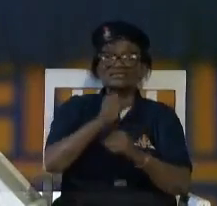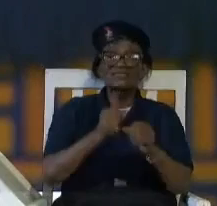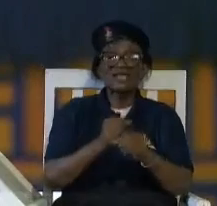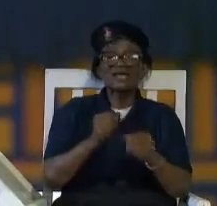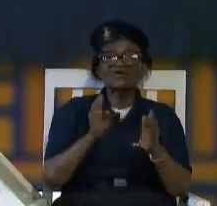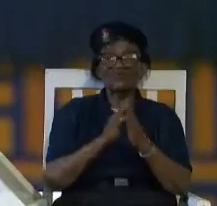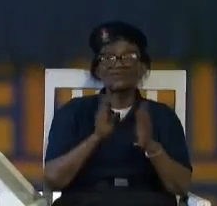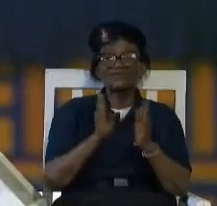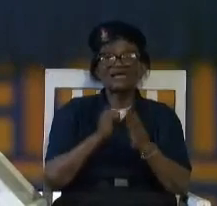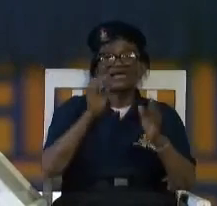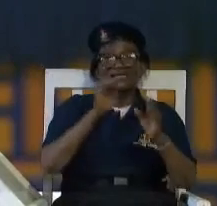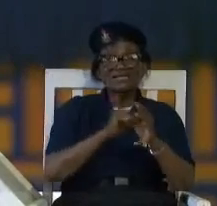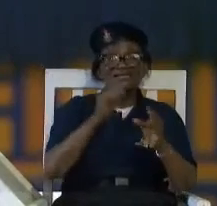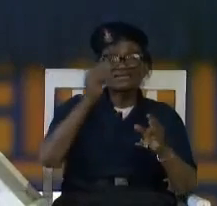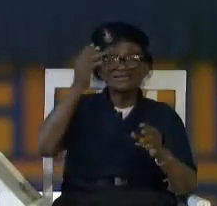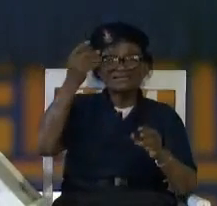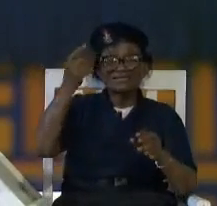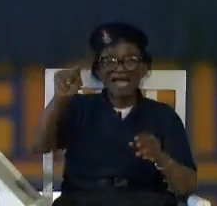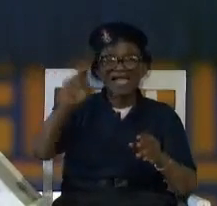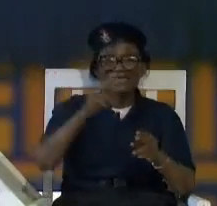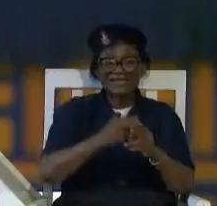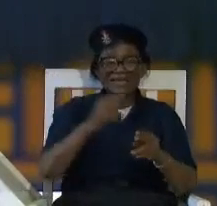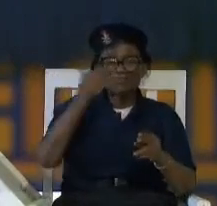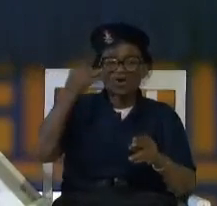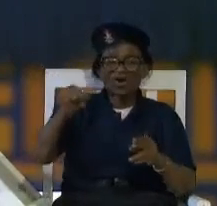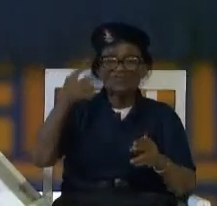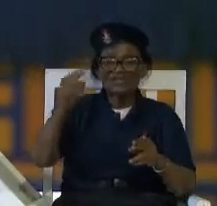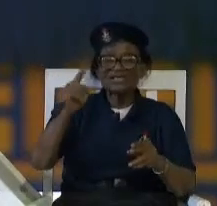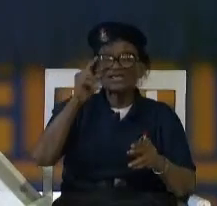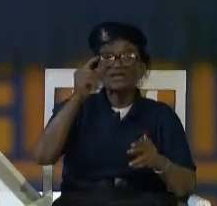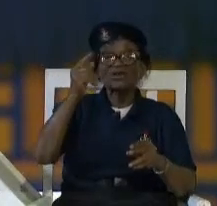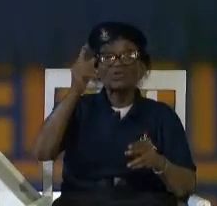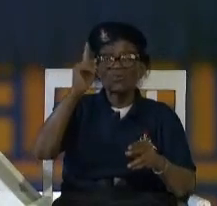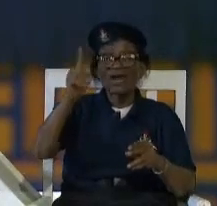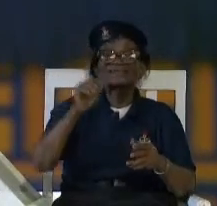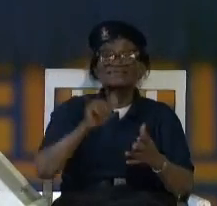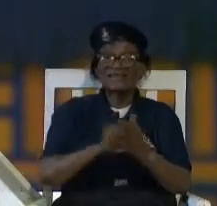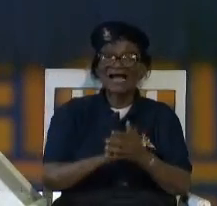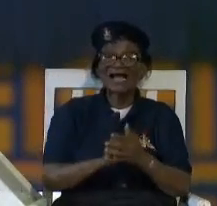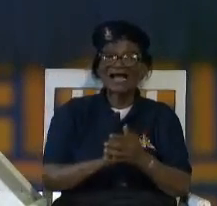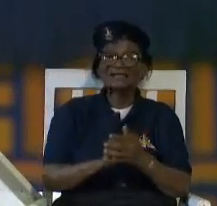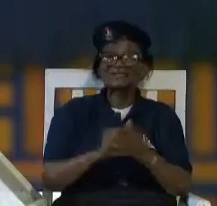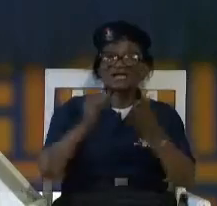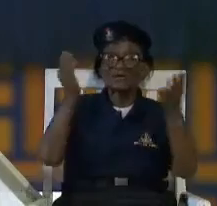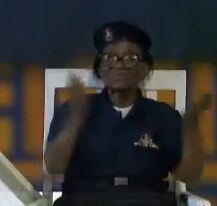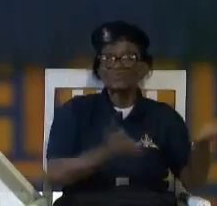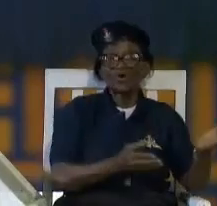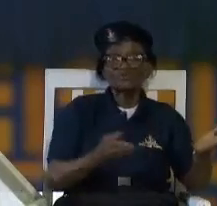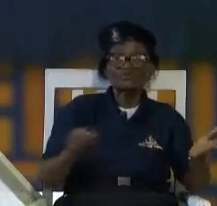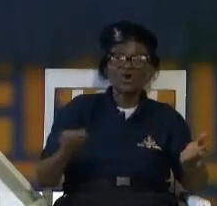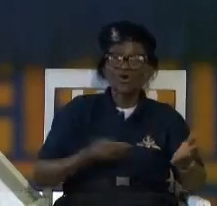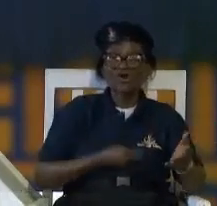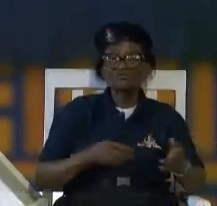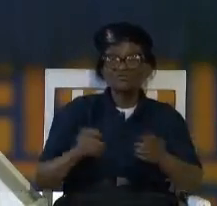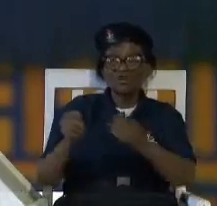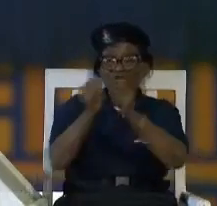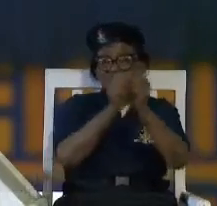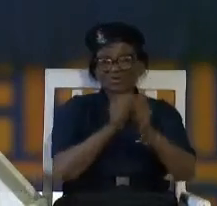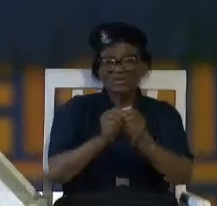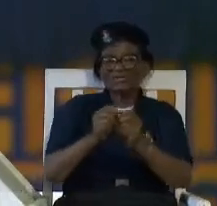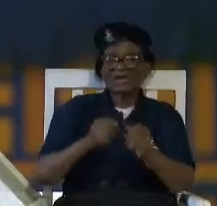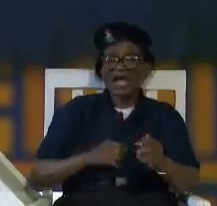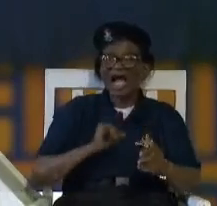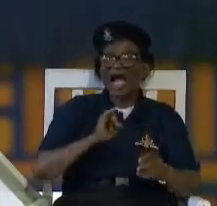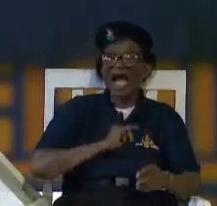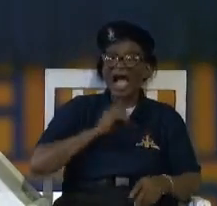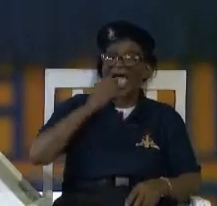in the name of the one that had brought us together. I